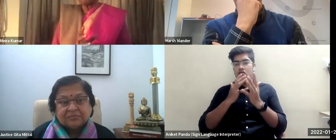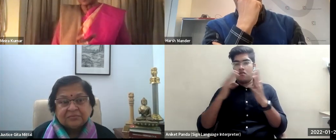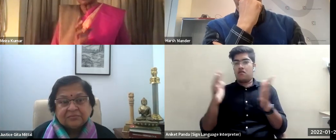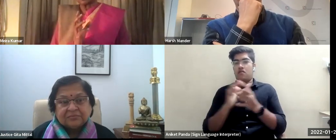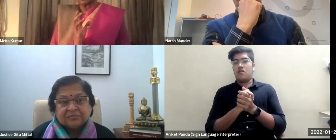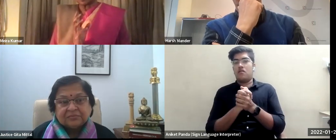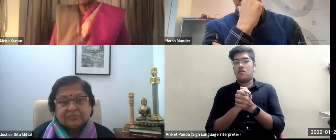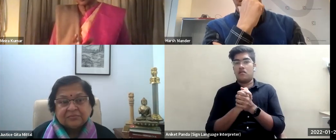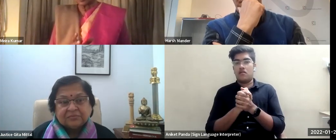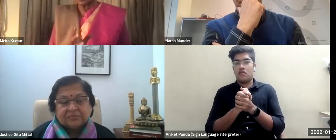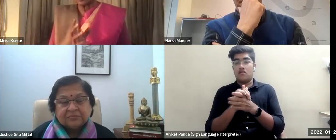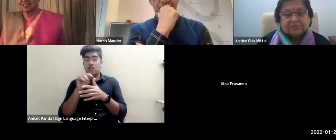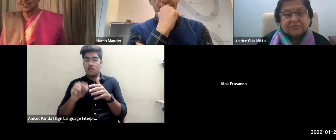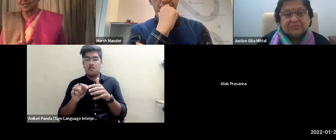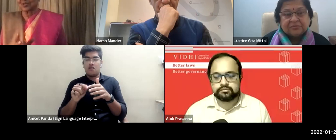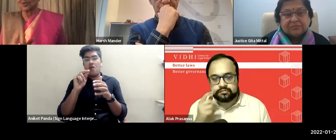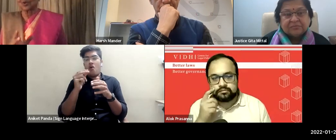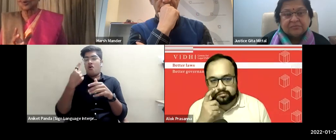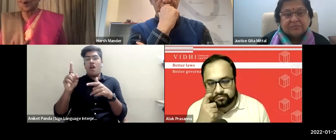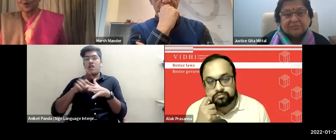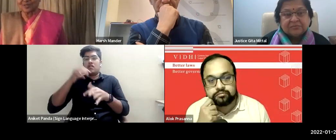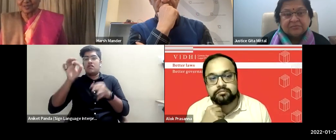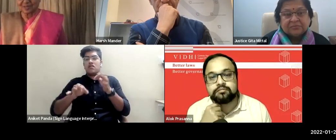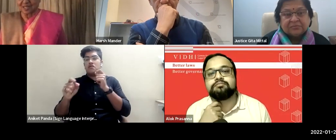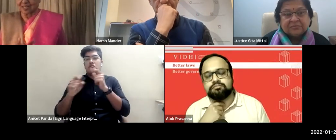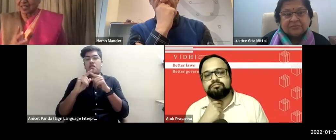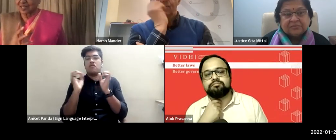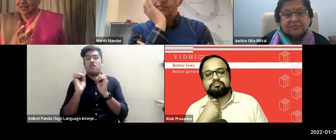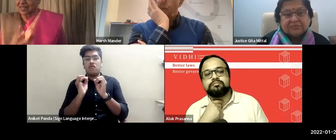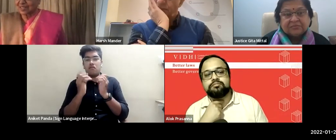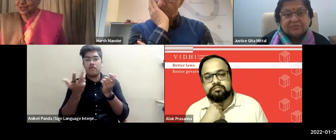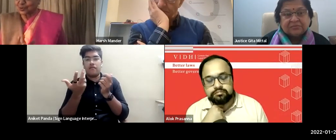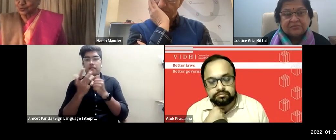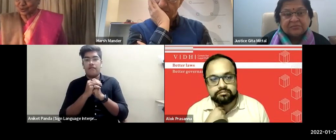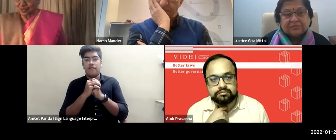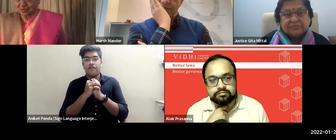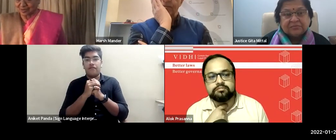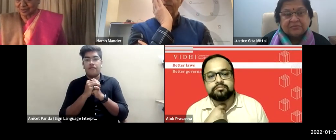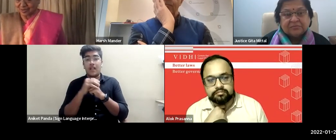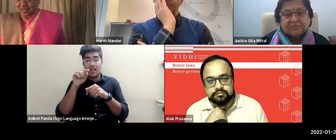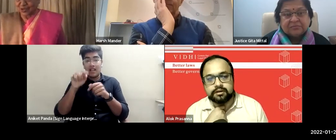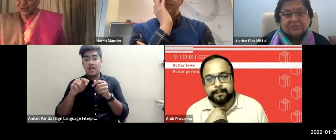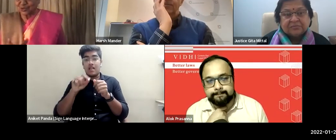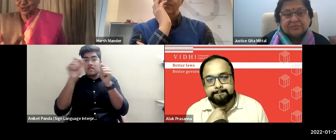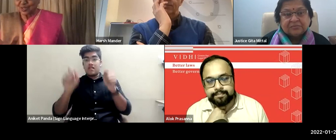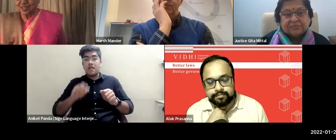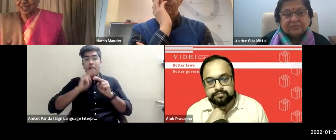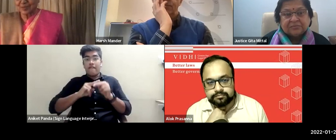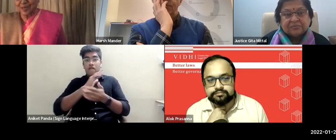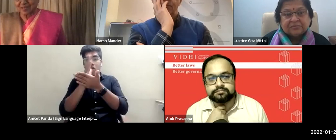very unfair, unjust system has not gone. Unless it goes, how do